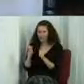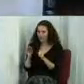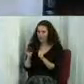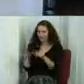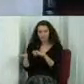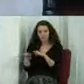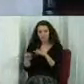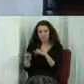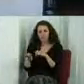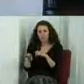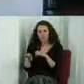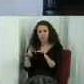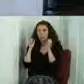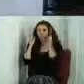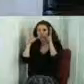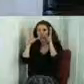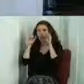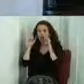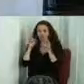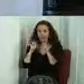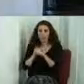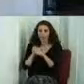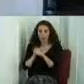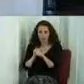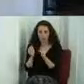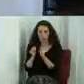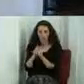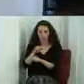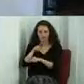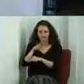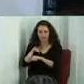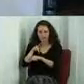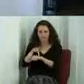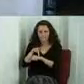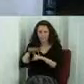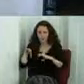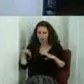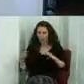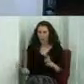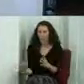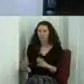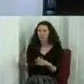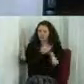with our Filipino and our congregations out there. We want to really appreciate them this morning.